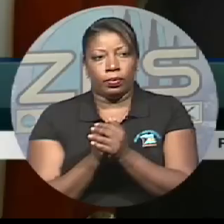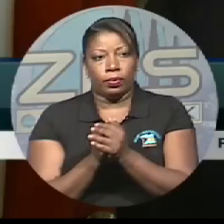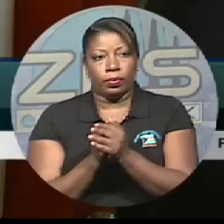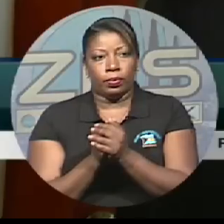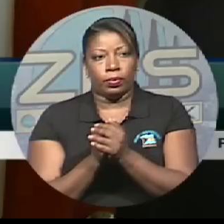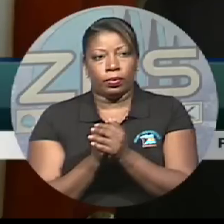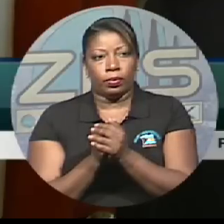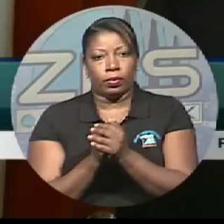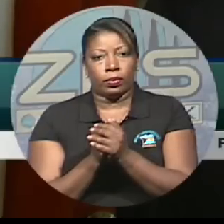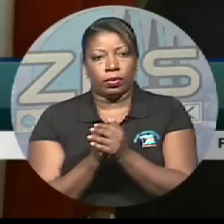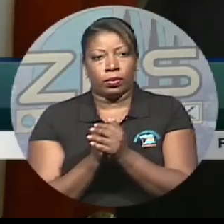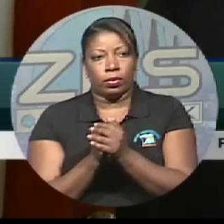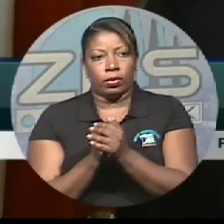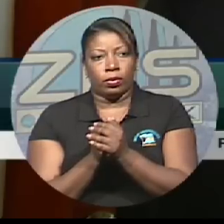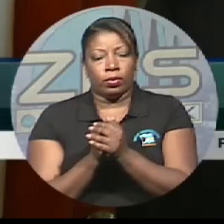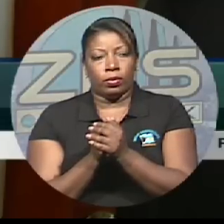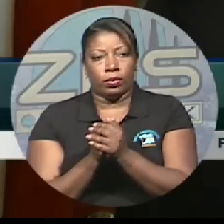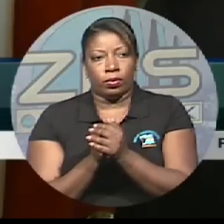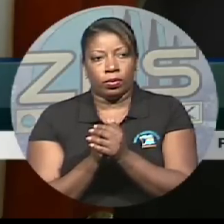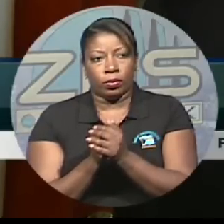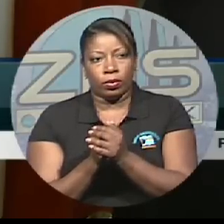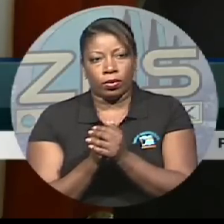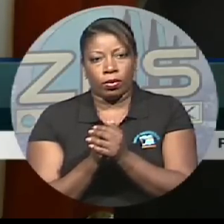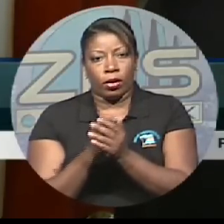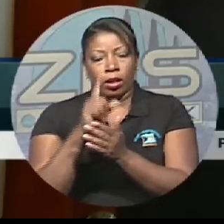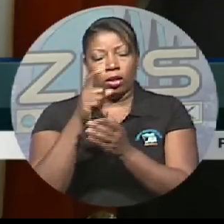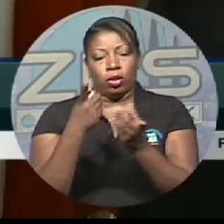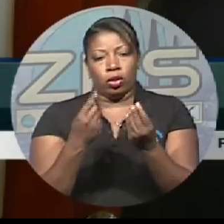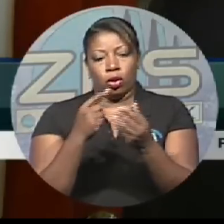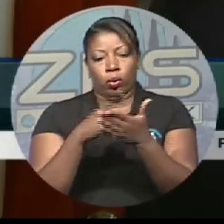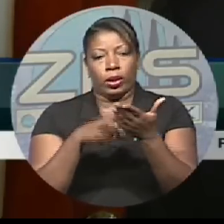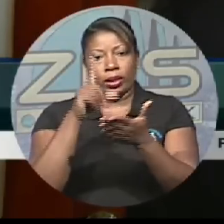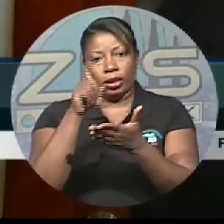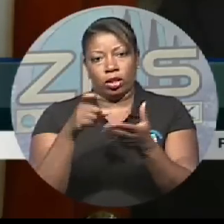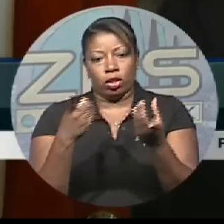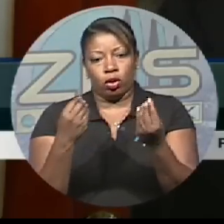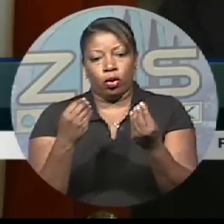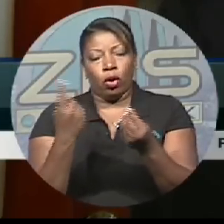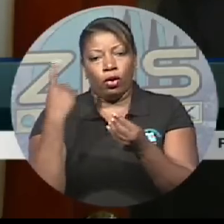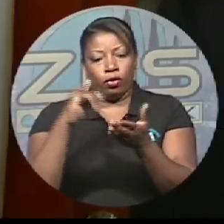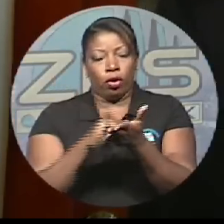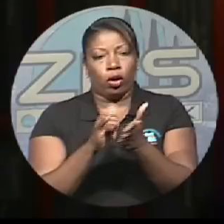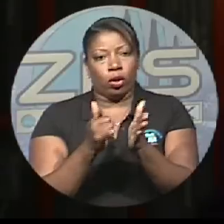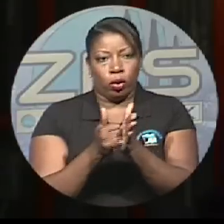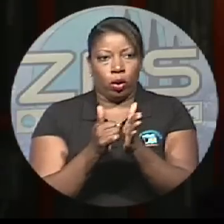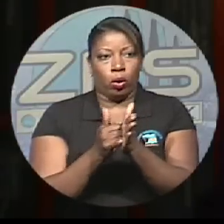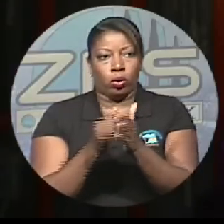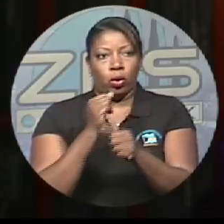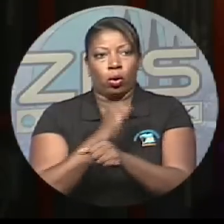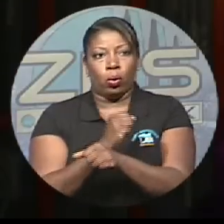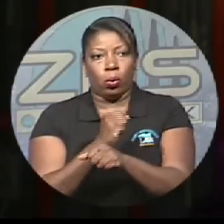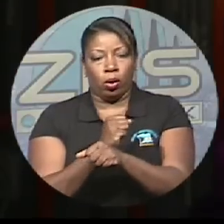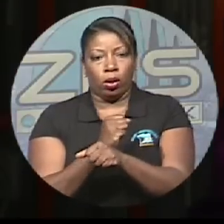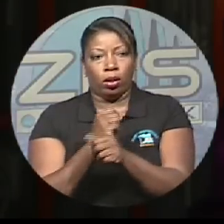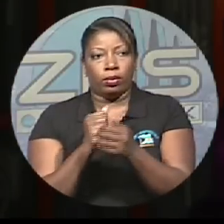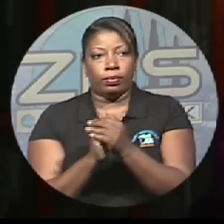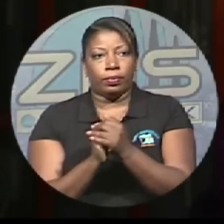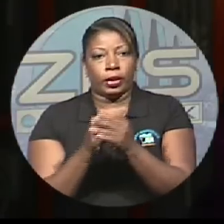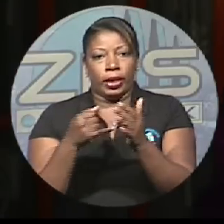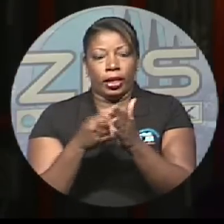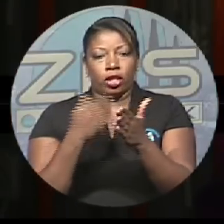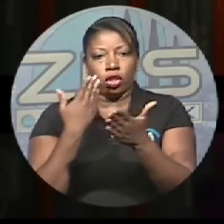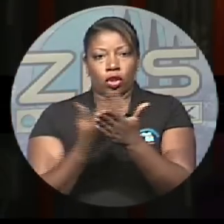pick up the pace in doing what should be done for those that burn the midnight oil. Oh, it's good to know